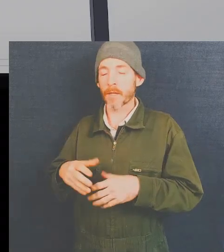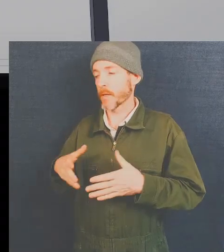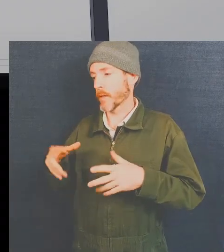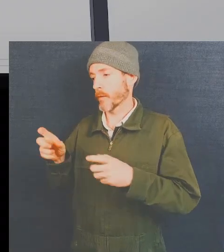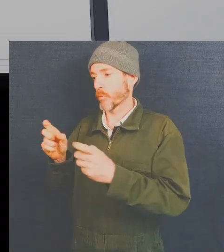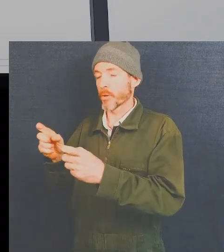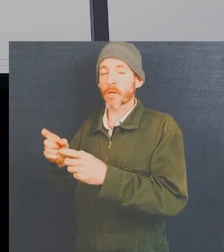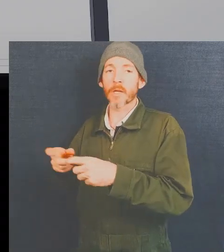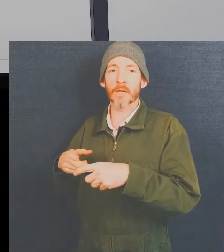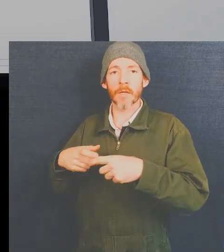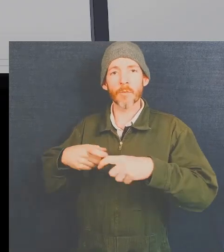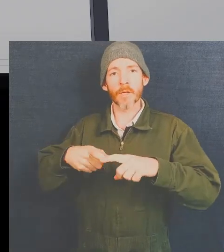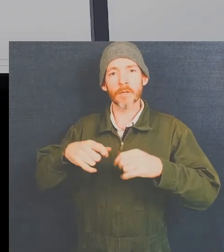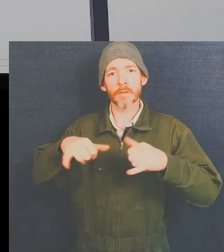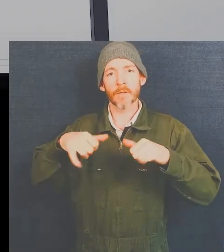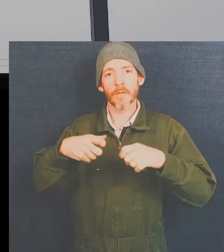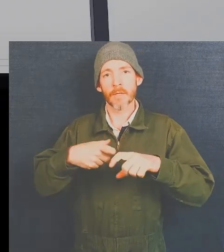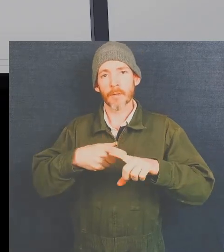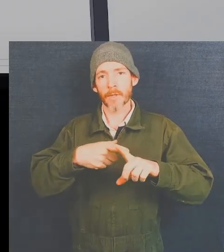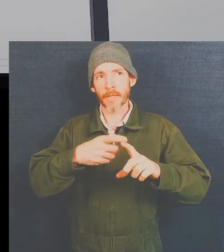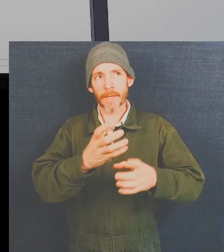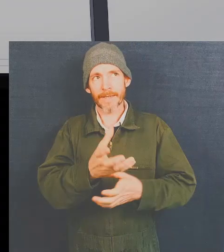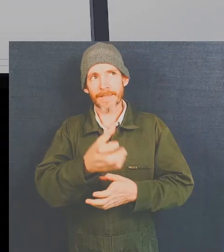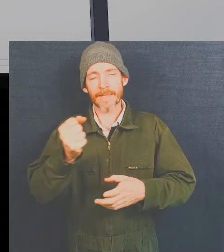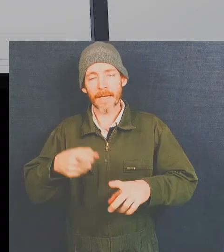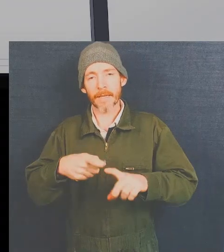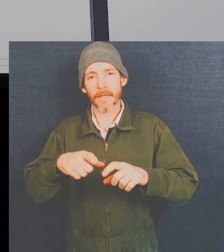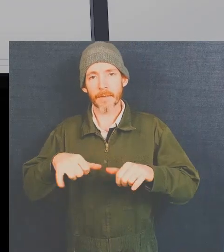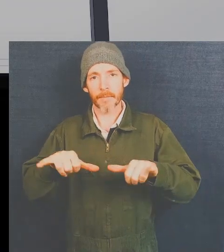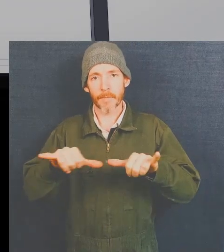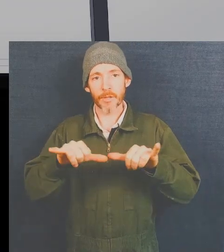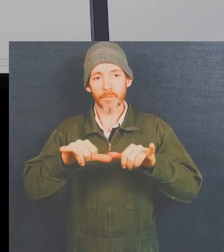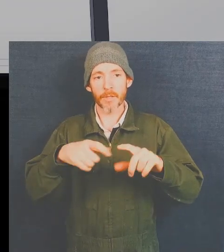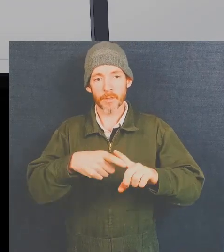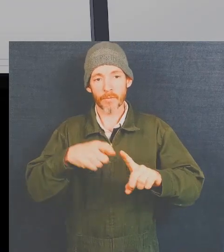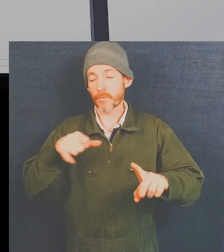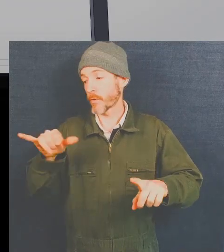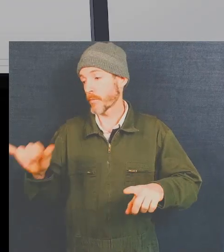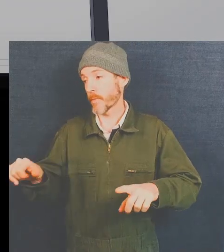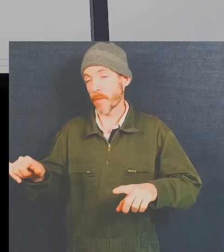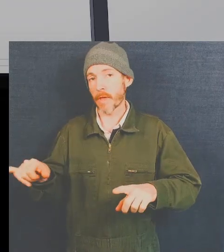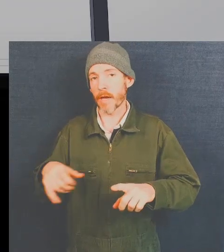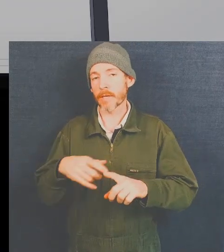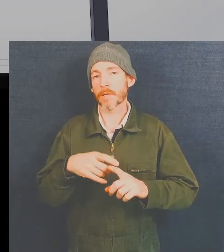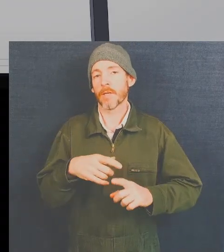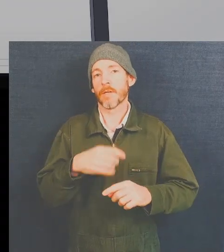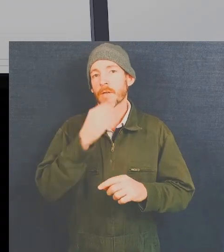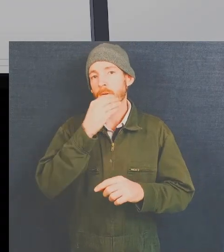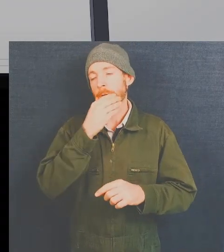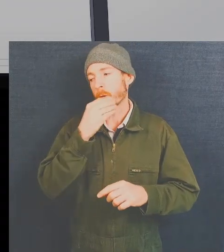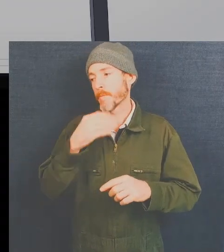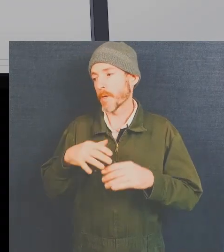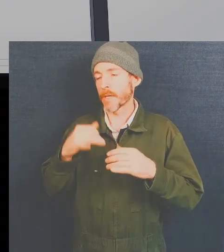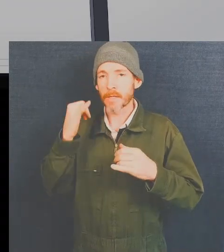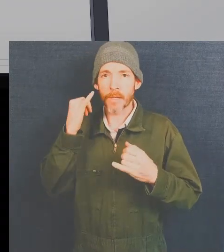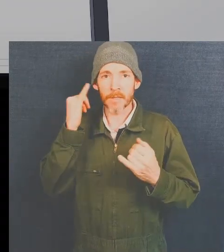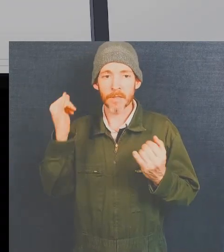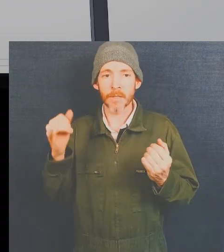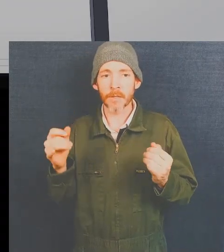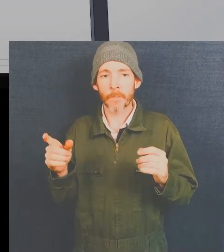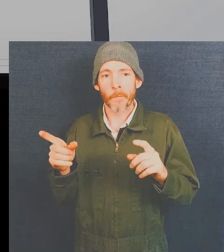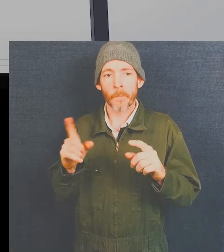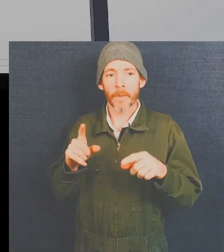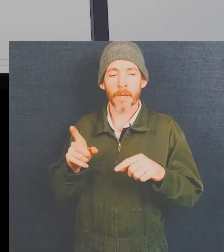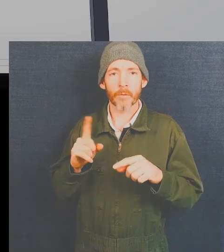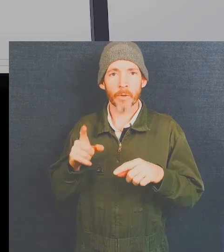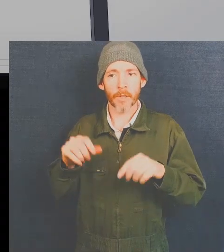that. We'll put it in, and then we can like take measurements from that, and